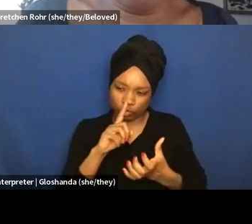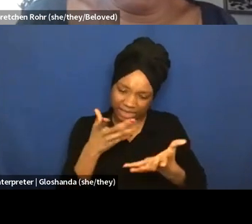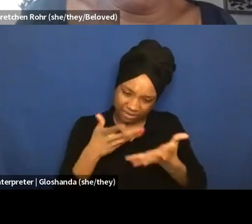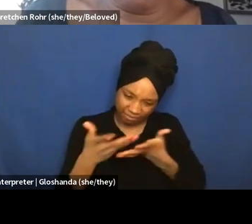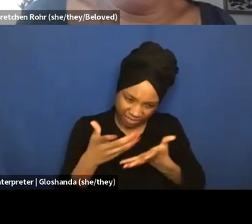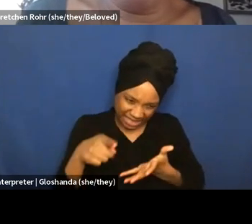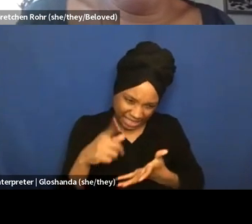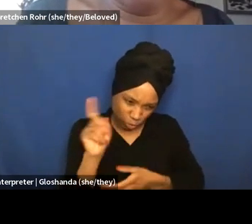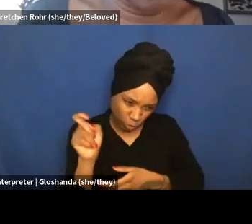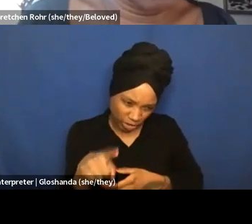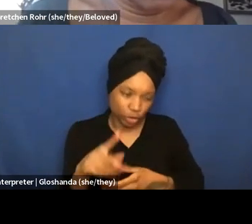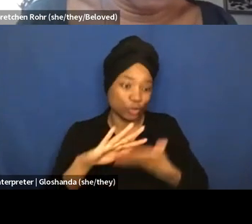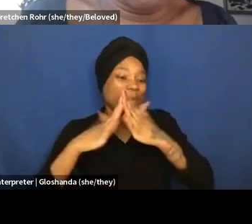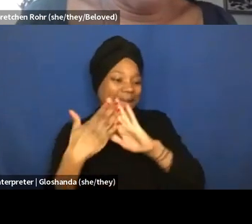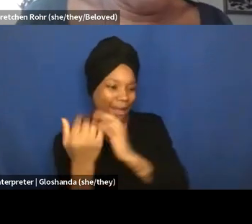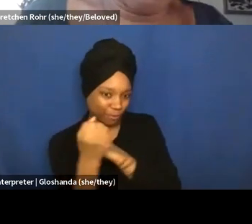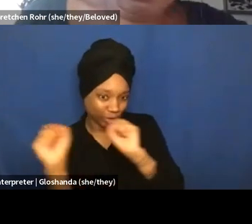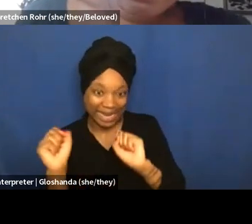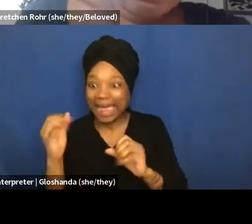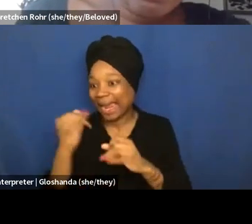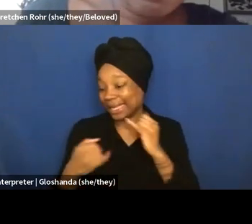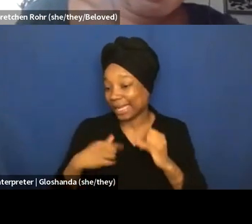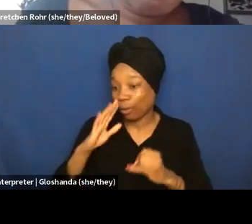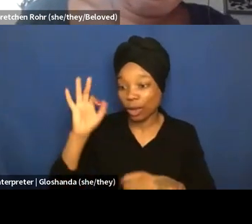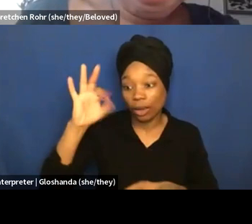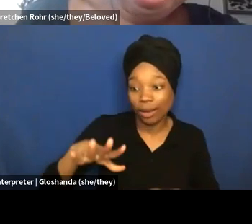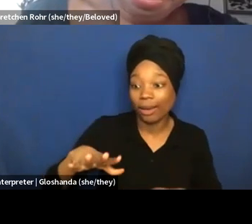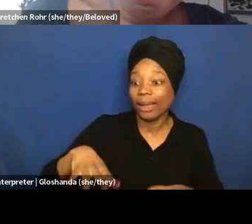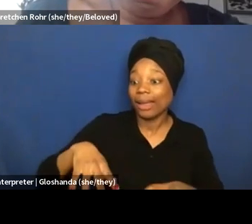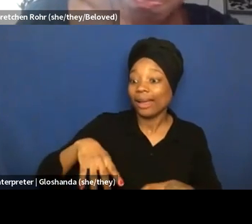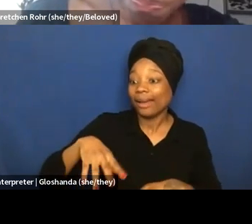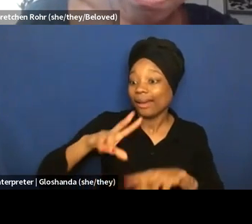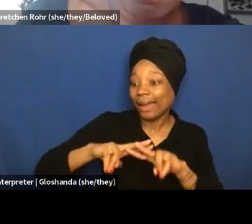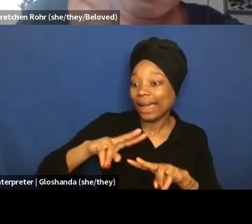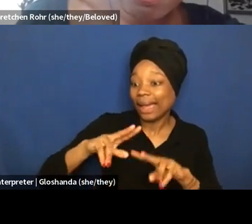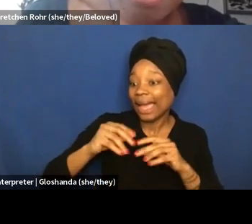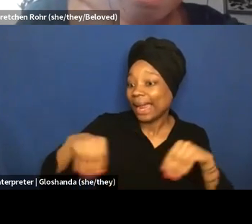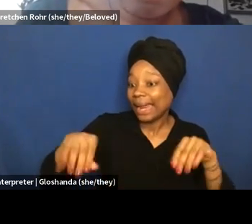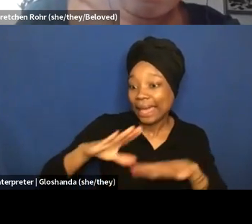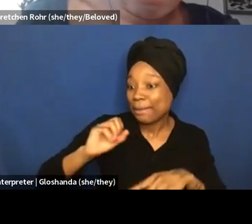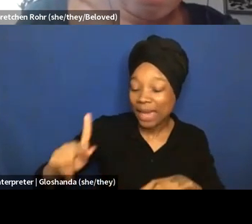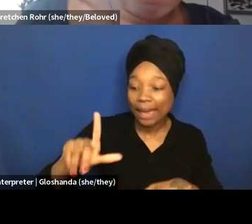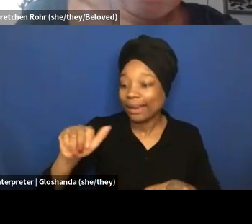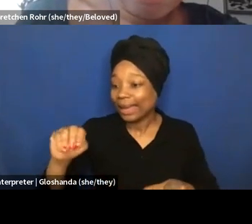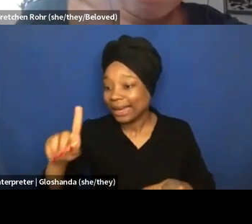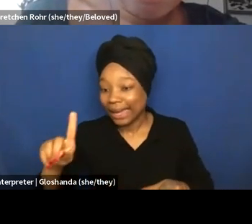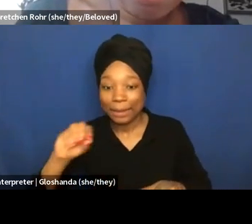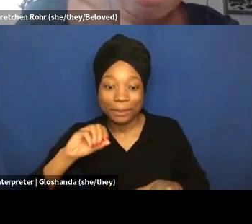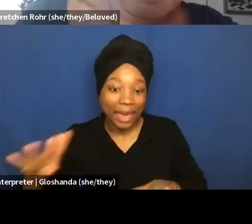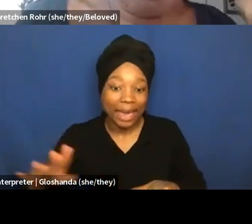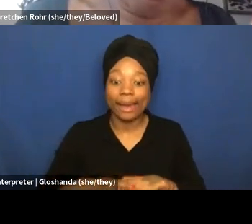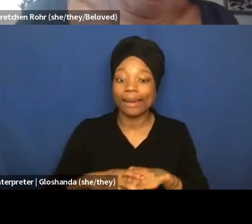the last thing I'd mention would be land back, shout out land back, when in doubt land back, right, land back over land